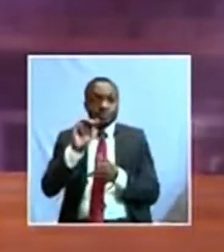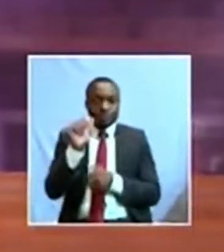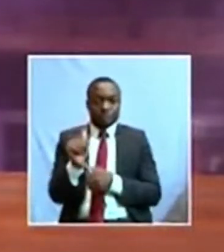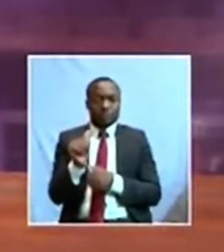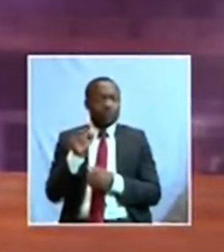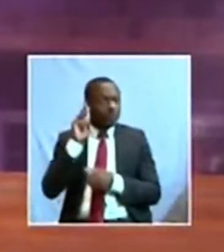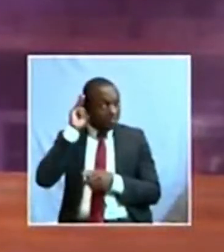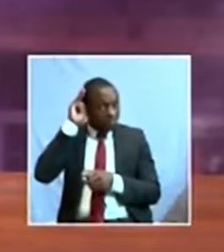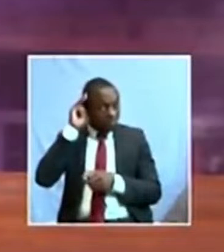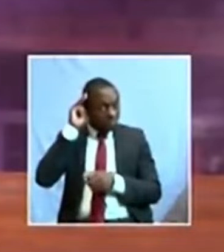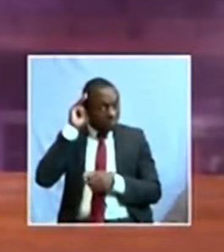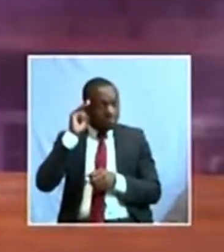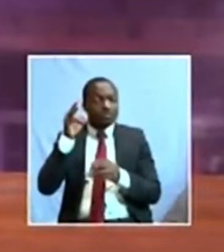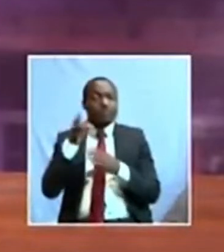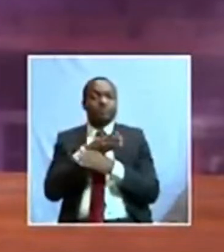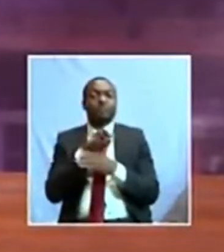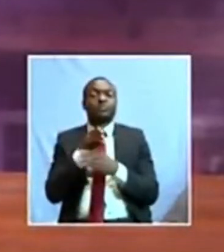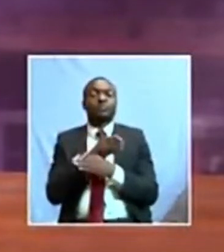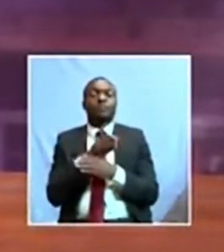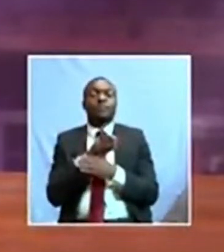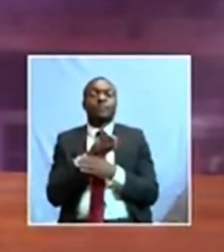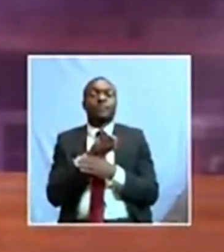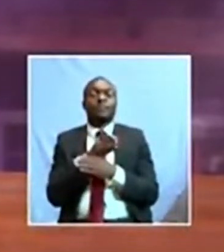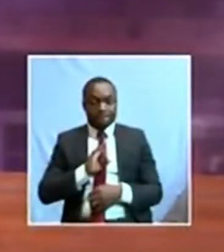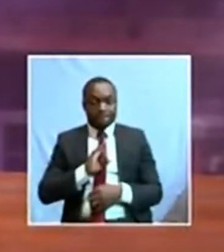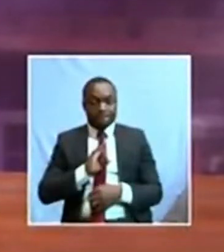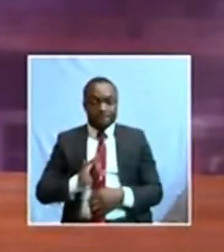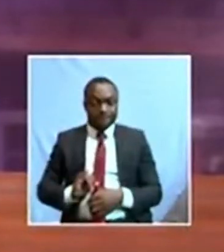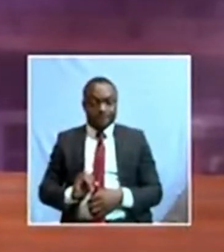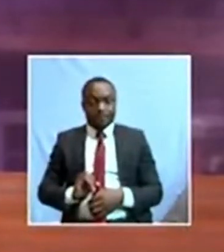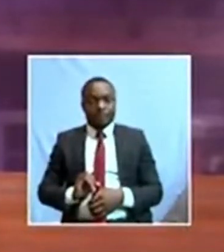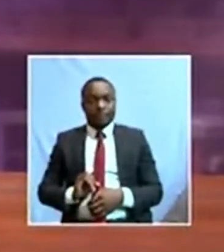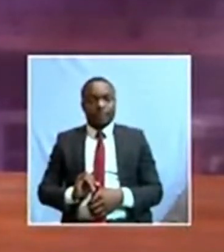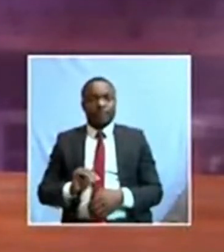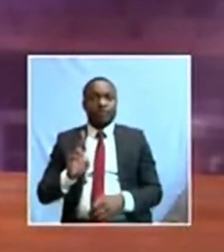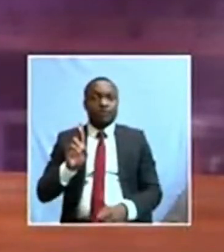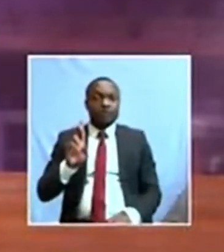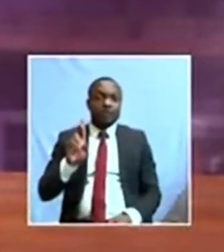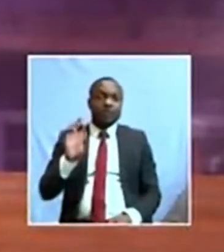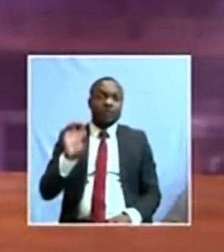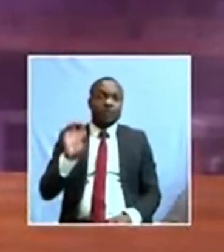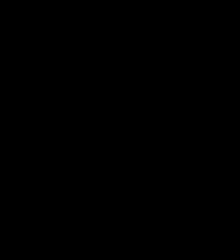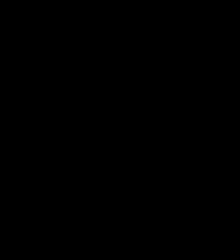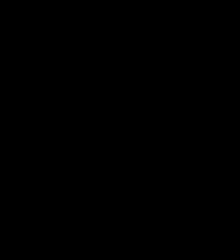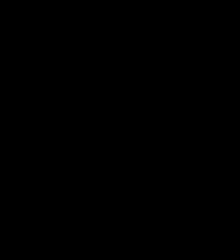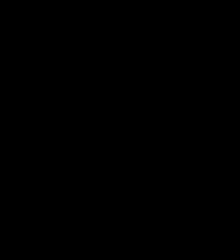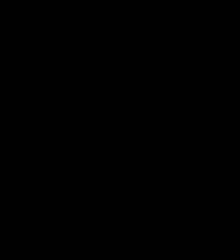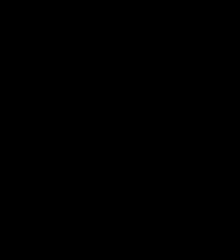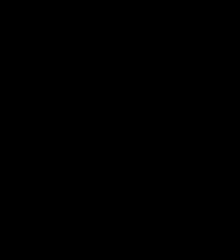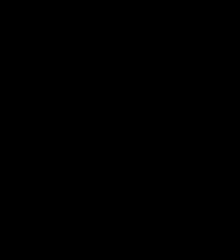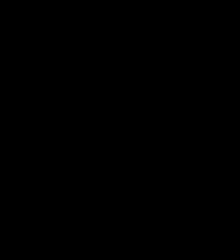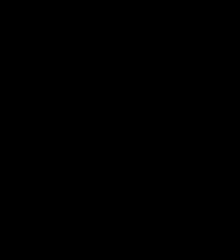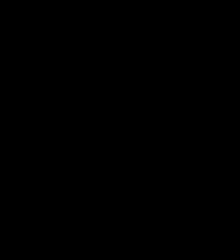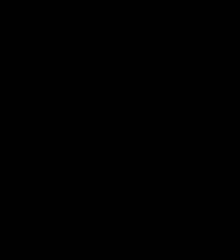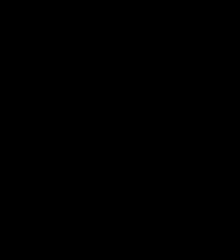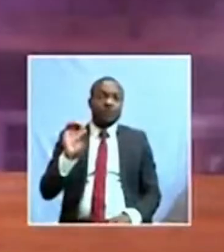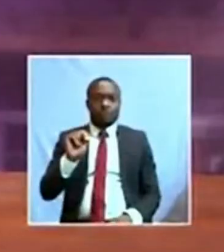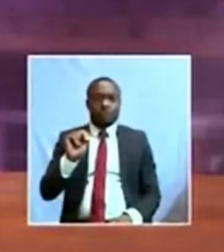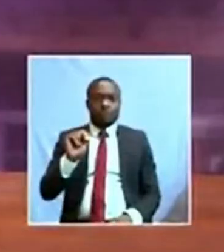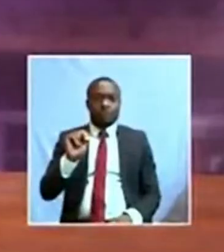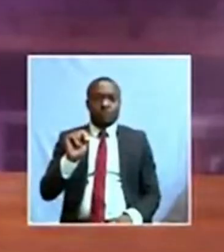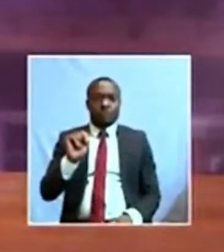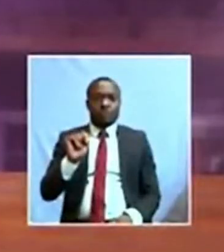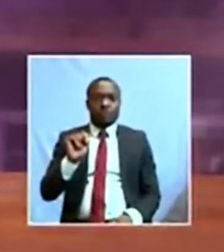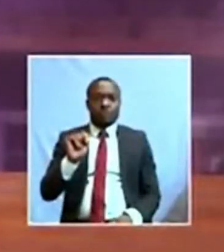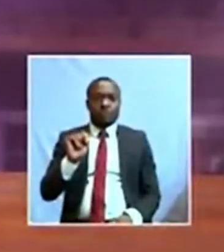the Ministry of Commerce, Trade and Industry. In Robinson, Navoliato, that's where